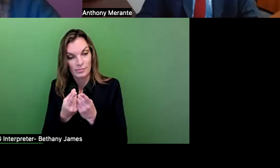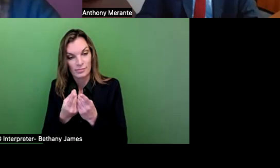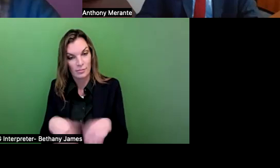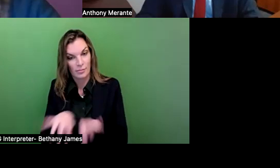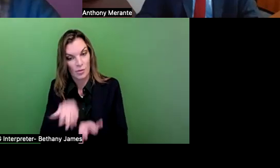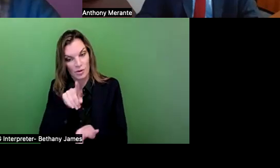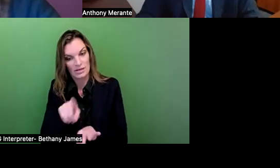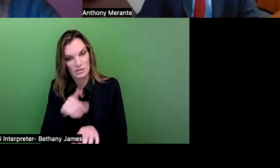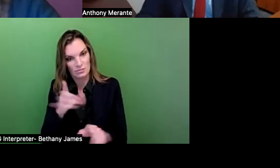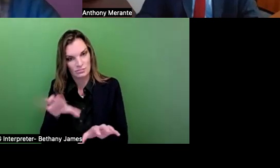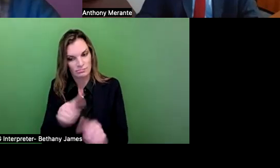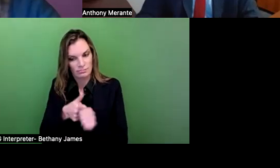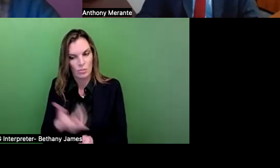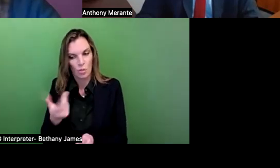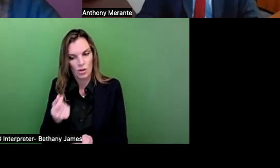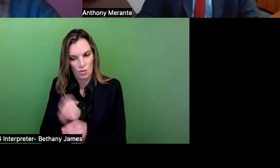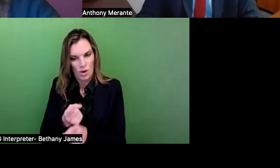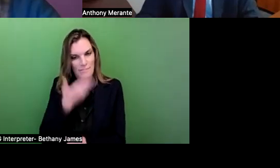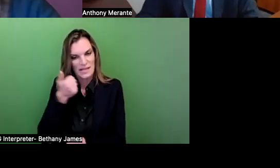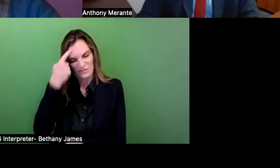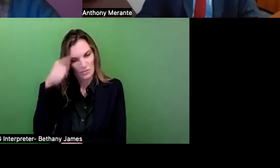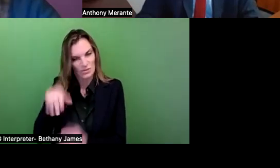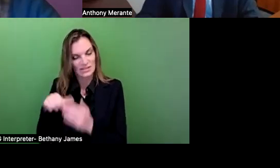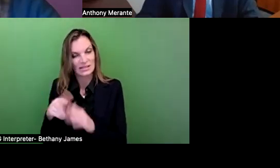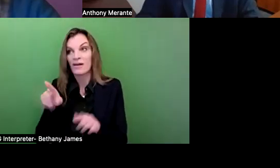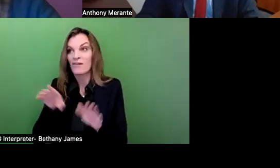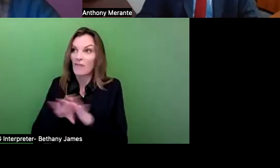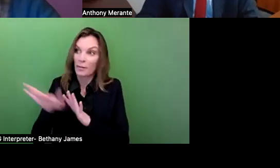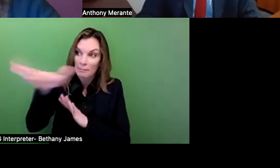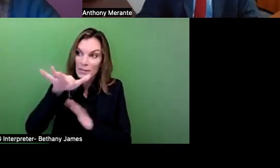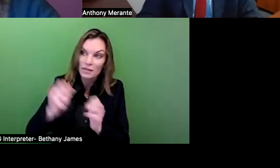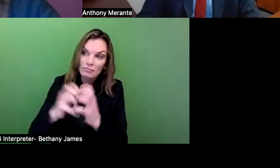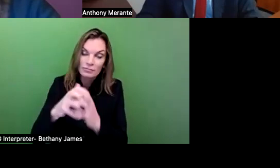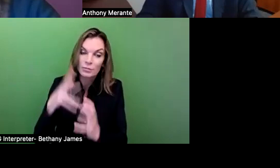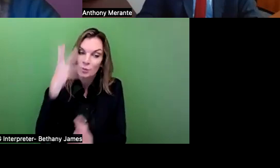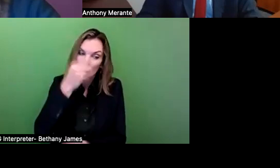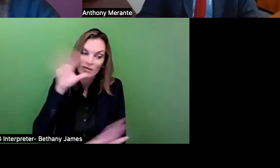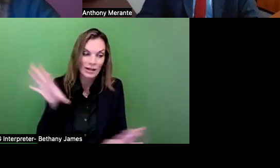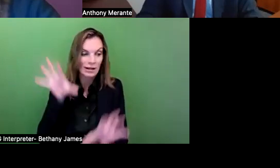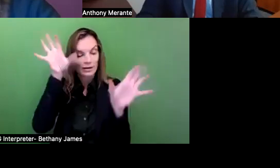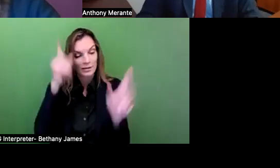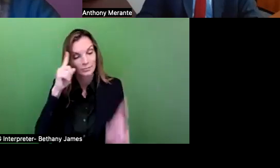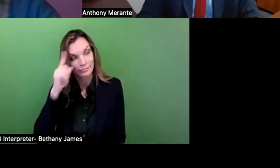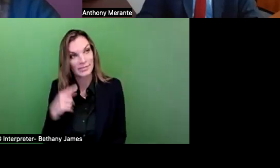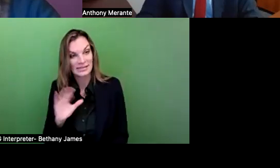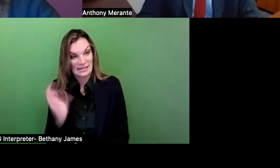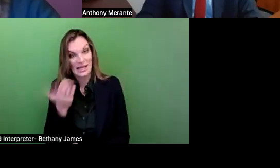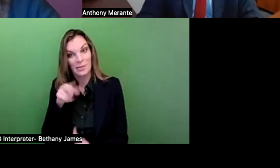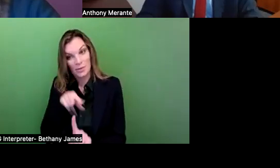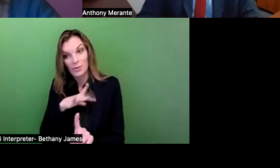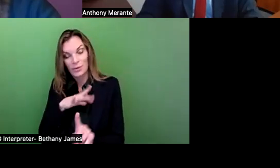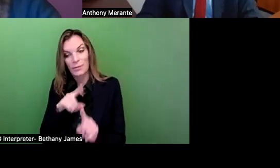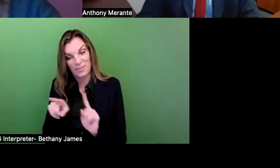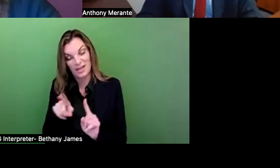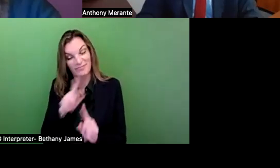what's right for the city. Again, the development is beautiful. It's great. It's fluffy. It sounds fantastic. But at the end of the day, you're right.